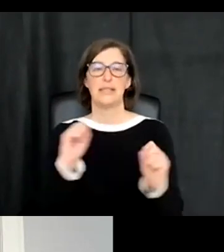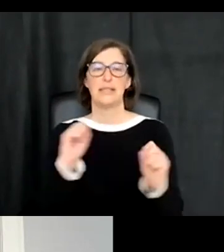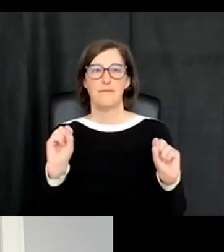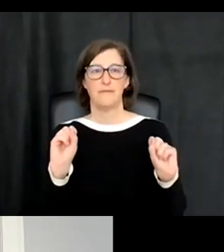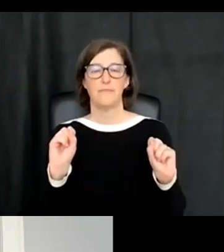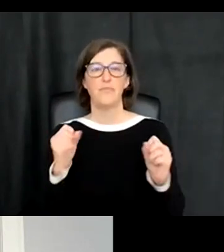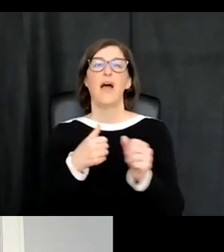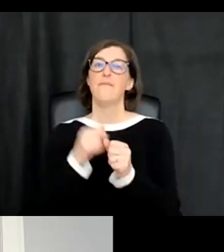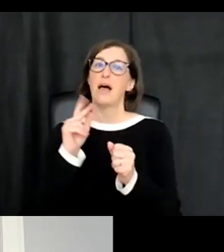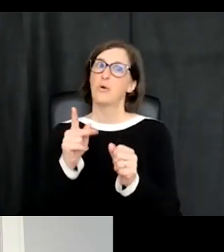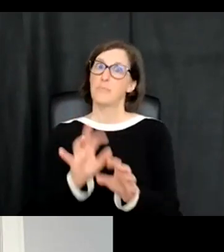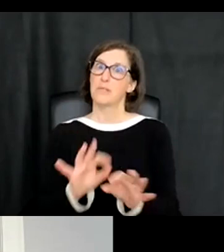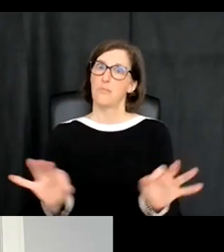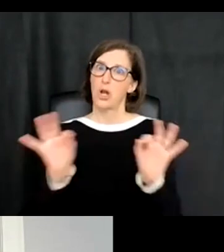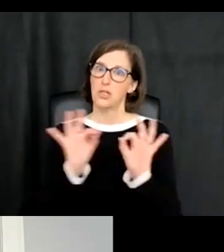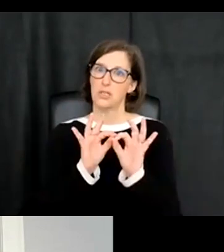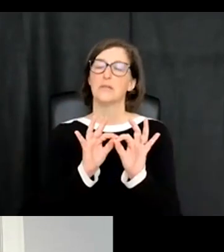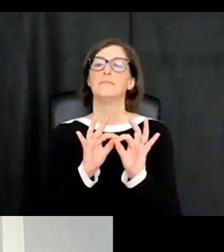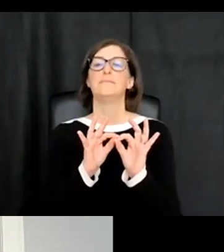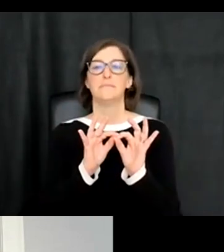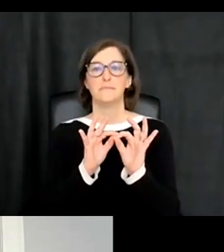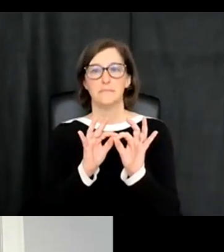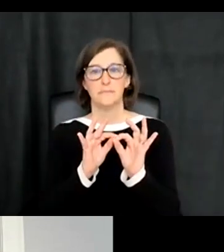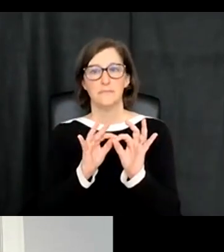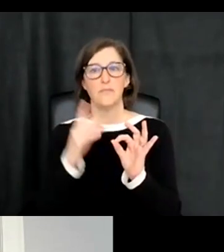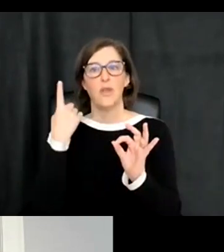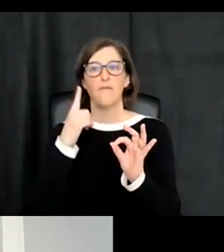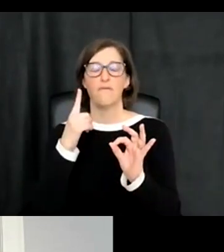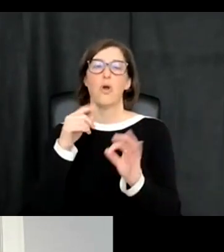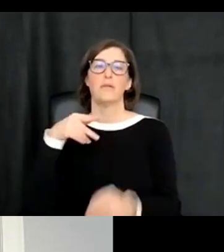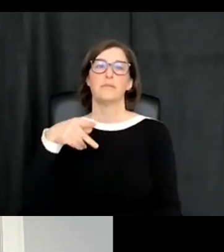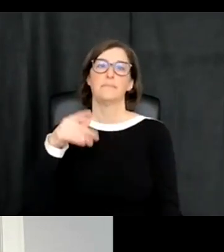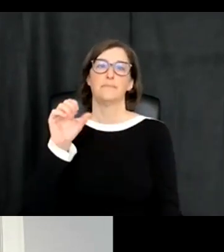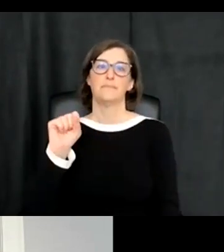is very, very critical in terms of psychosocial support.